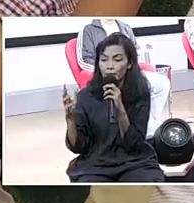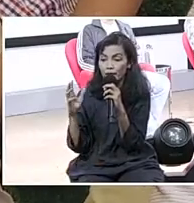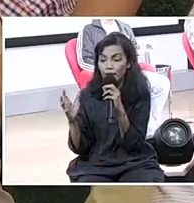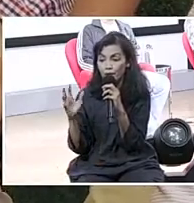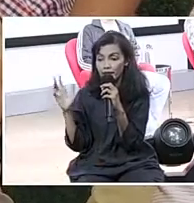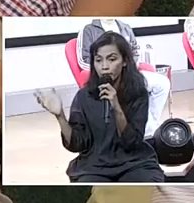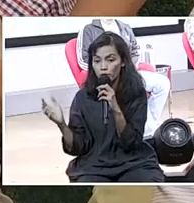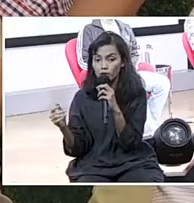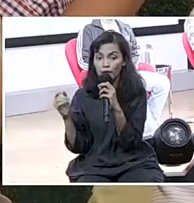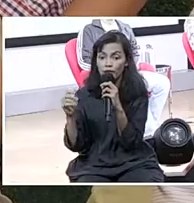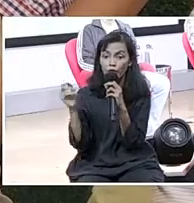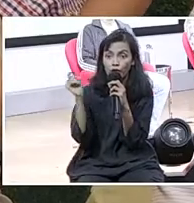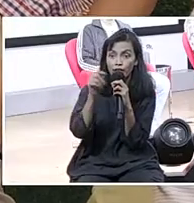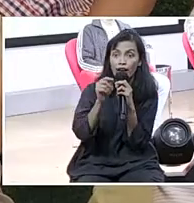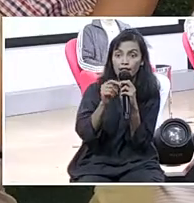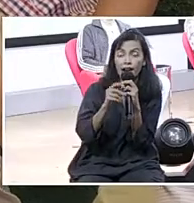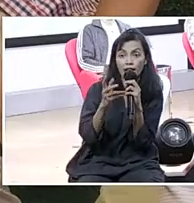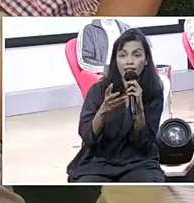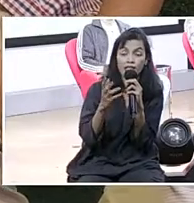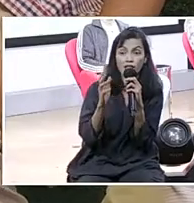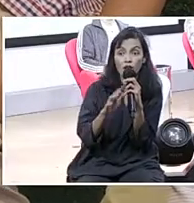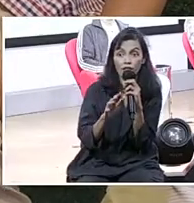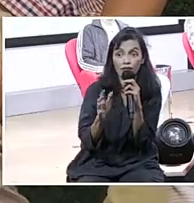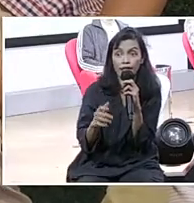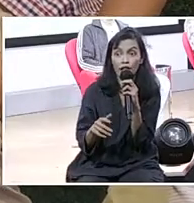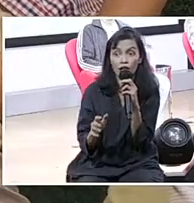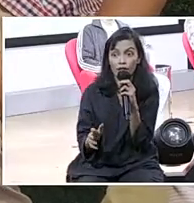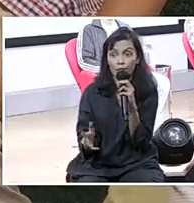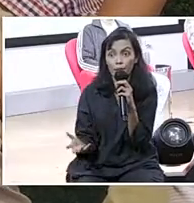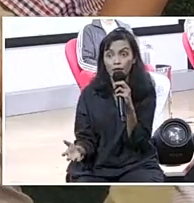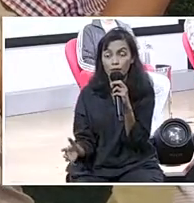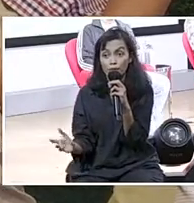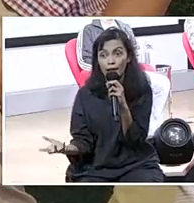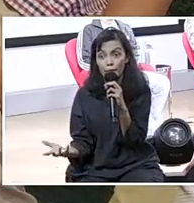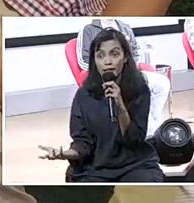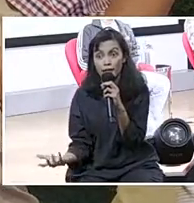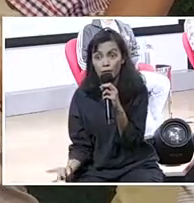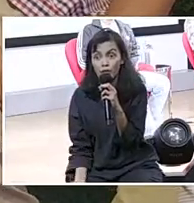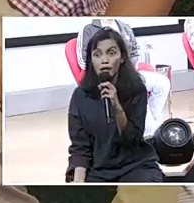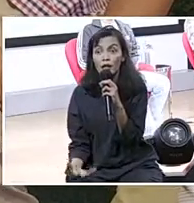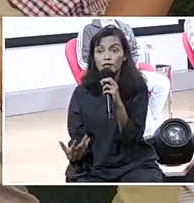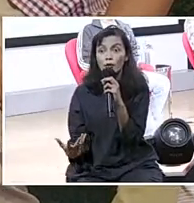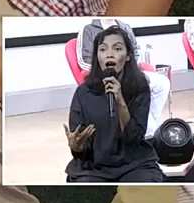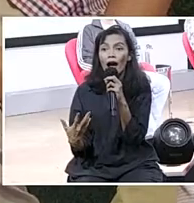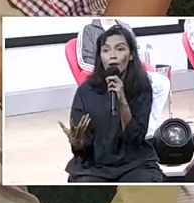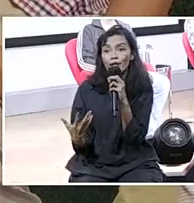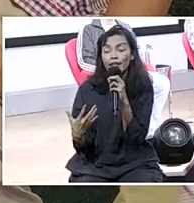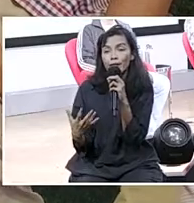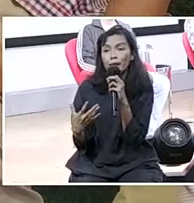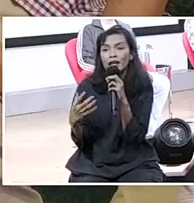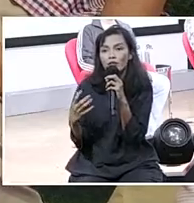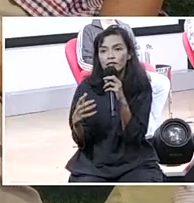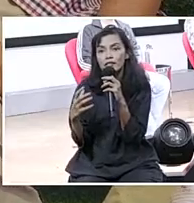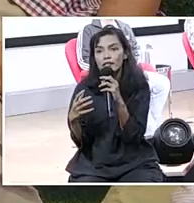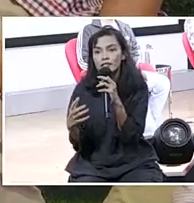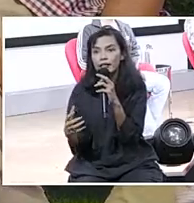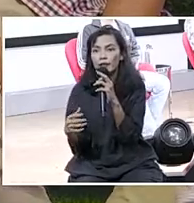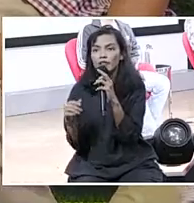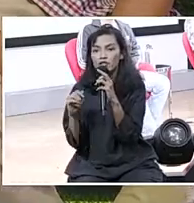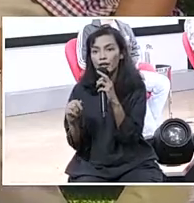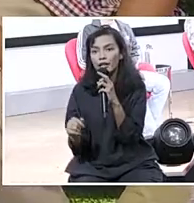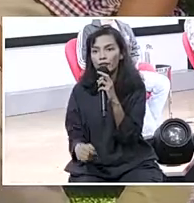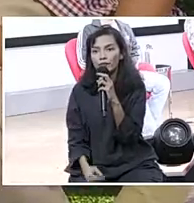people that playing basketballs, but for the other islands, it's not really a lot of people that playing basketballs. So how we keep